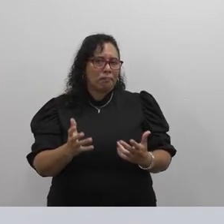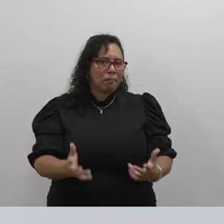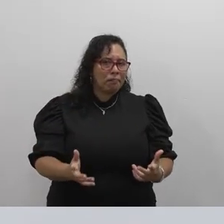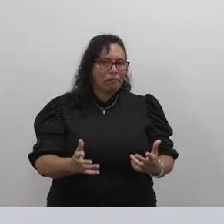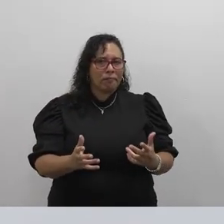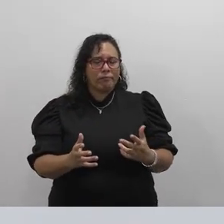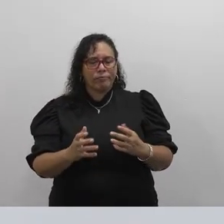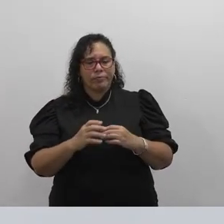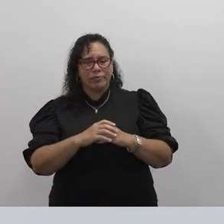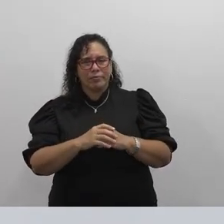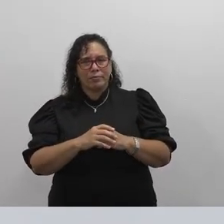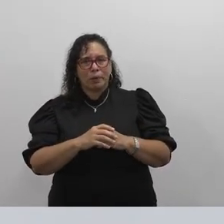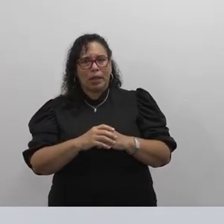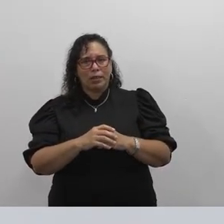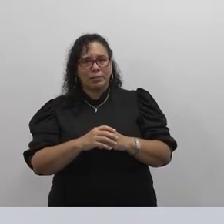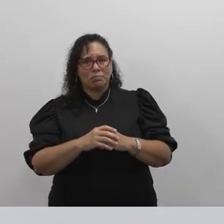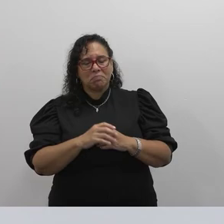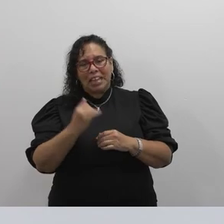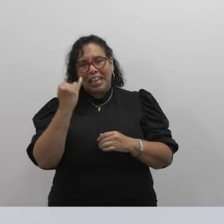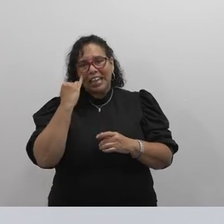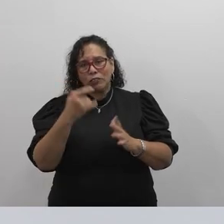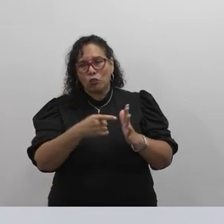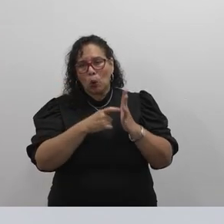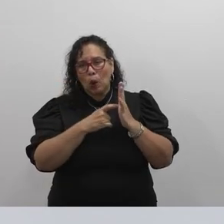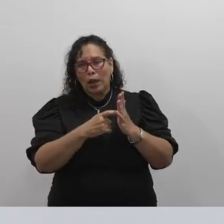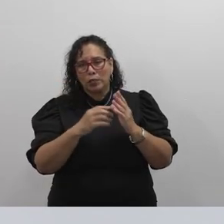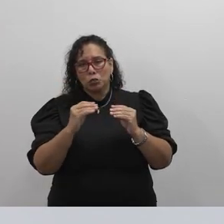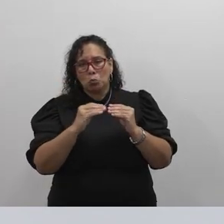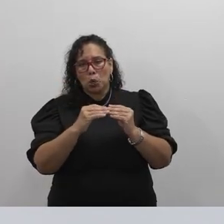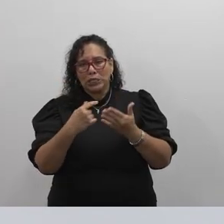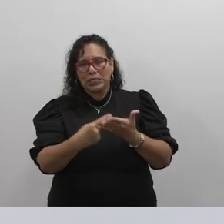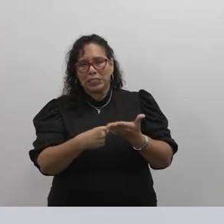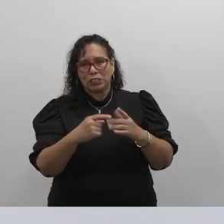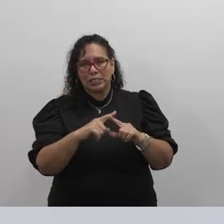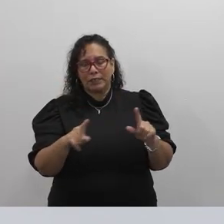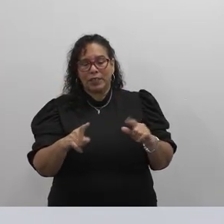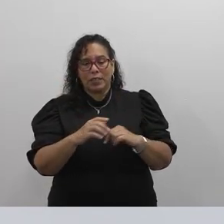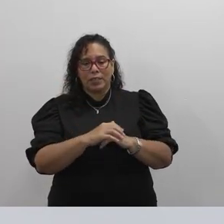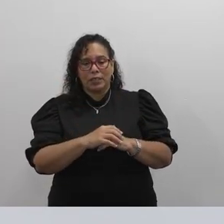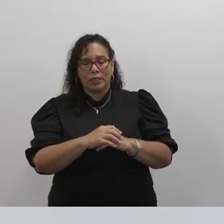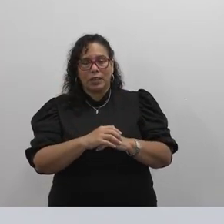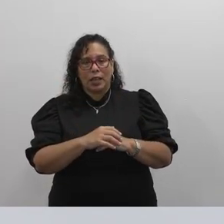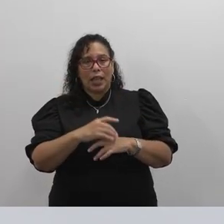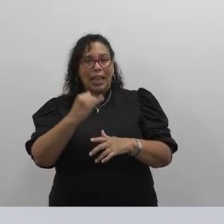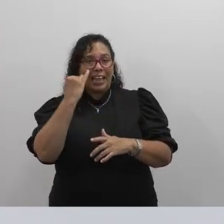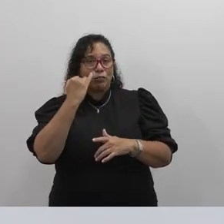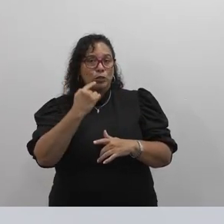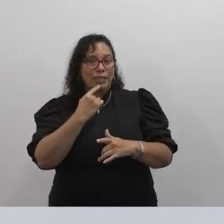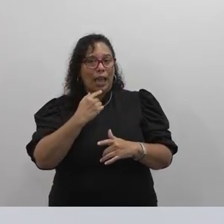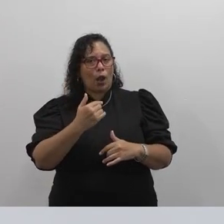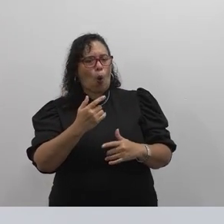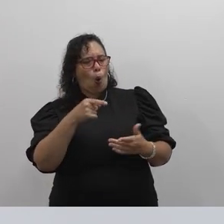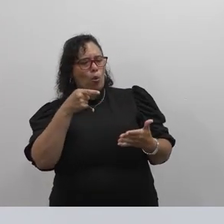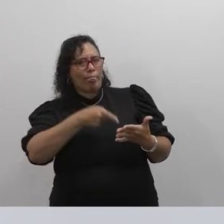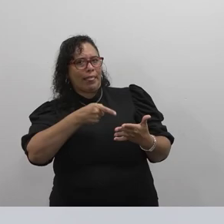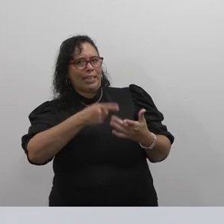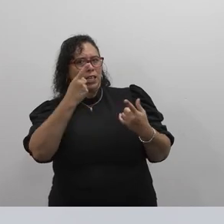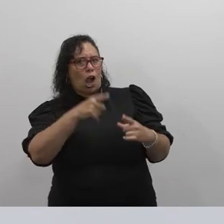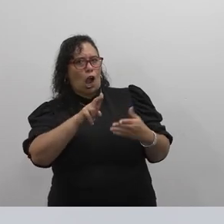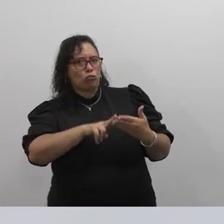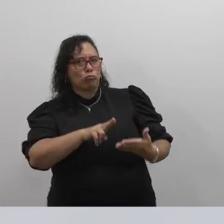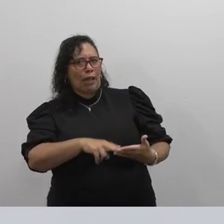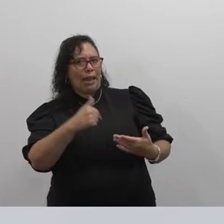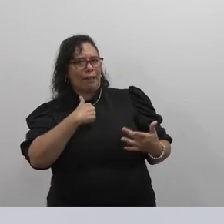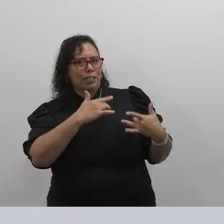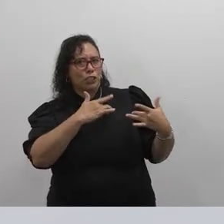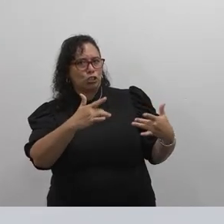more substantive discussion, I'm not so sure about this contract and I have some concerns, yada, yada, yada, that would be one that you would pull and then it